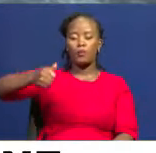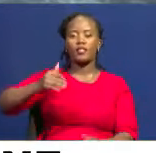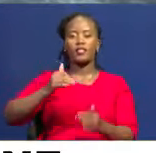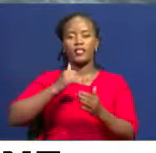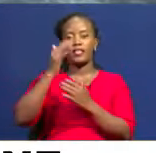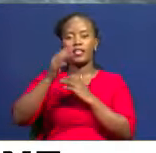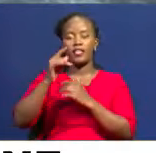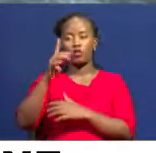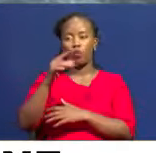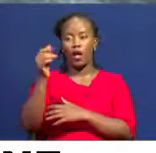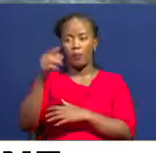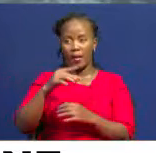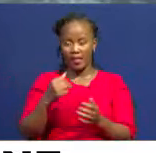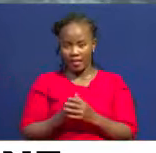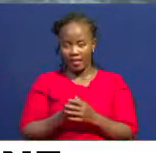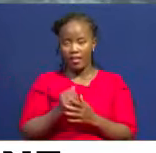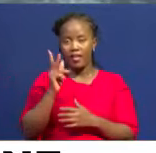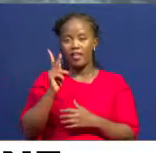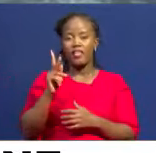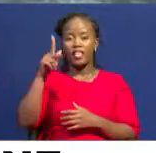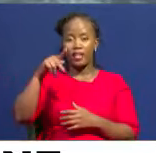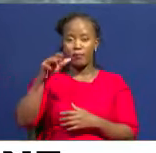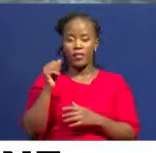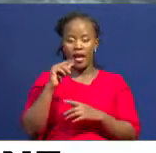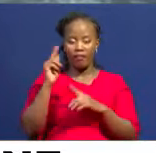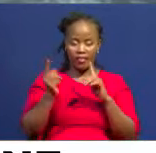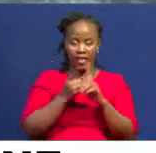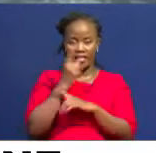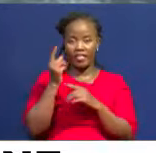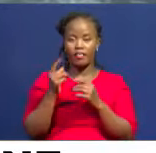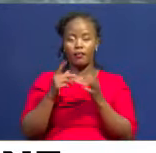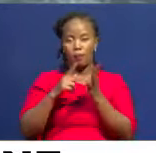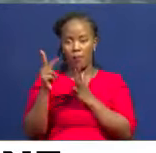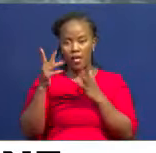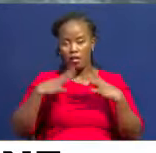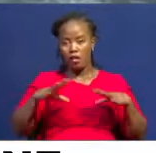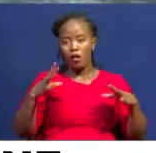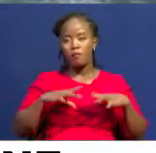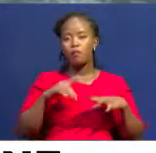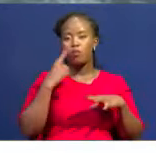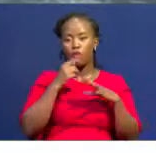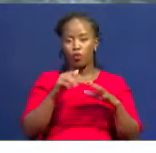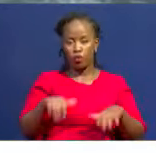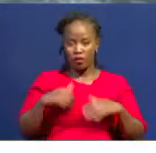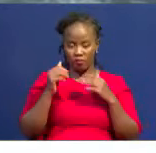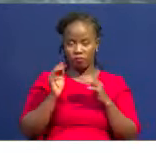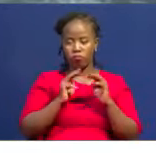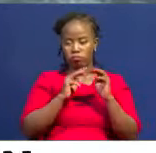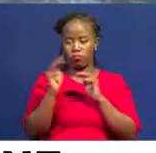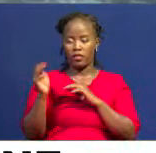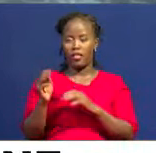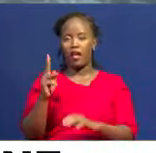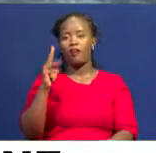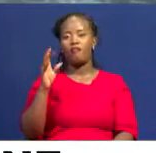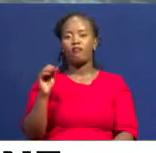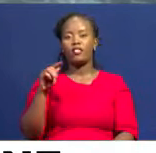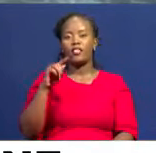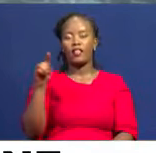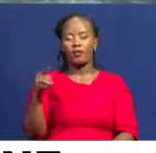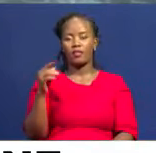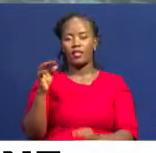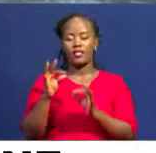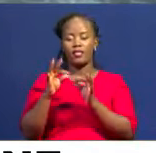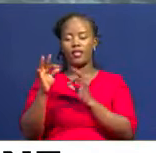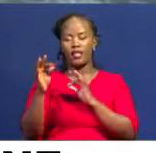begun compensating the affected persons who will be resettled on the 430-acre land. Investments Cabinet Secretary